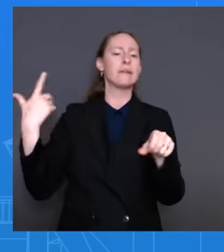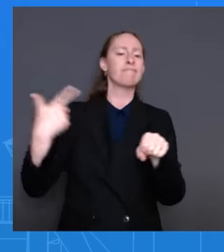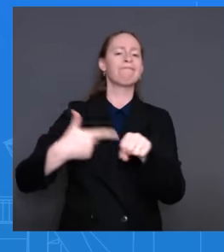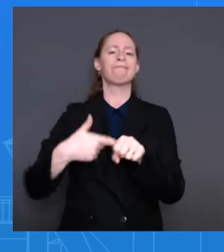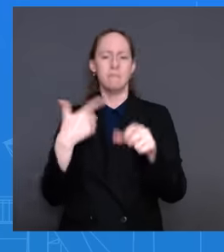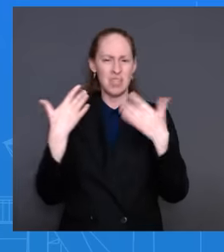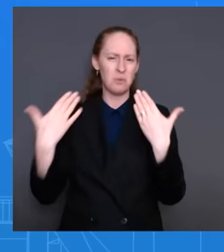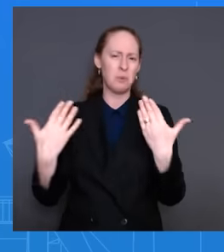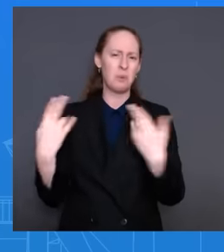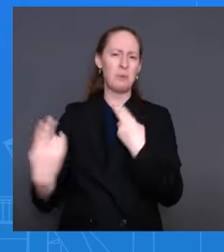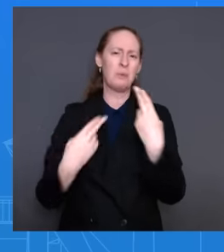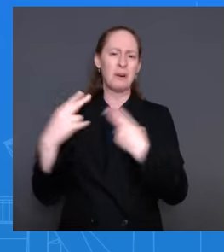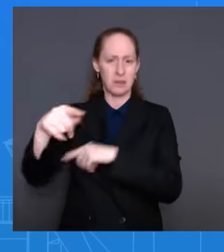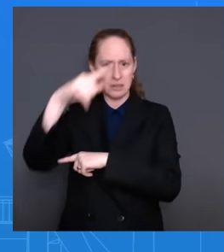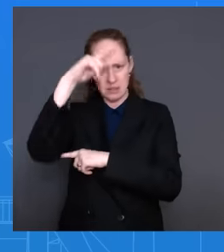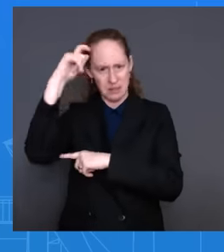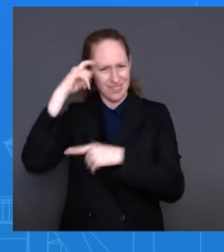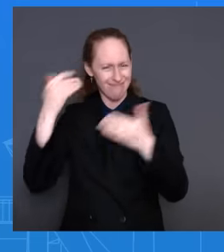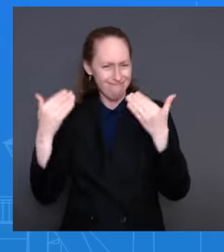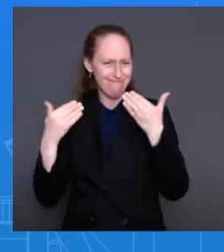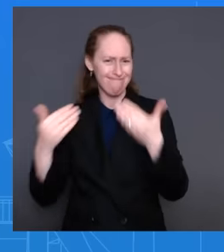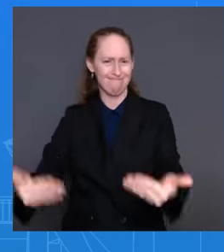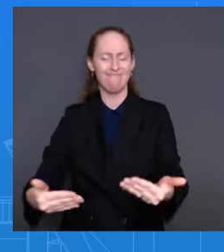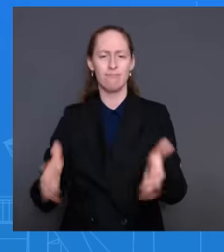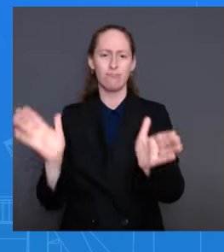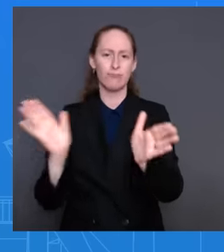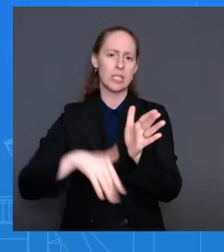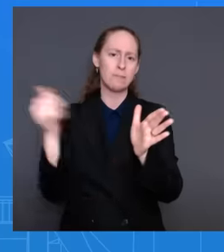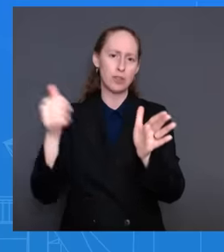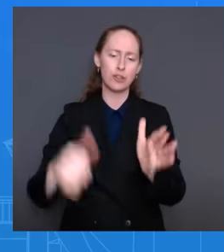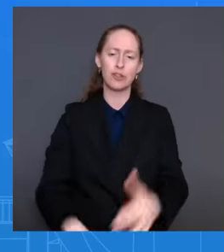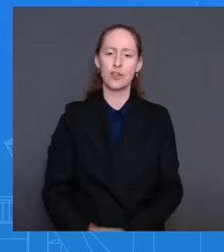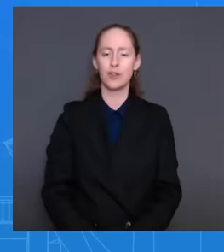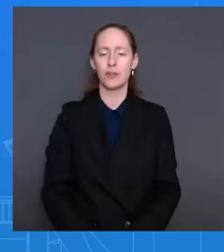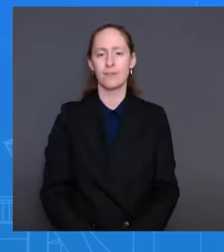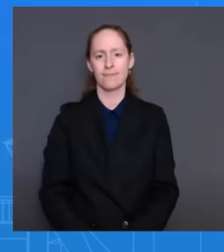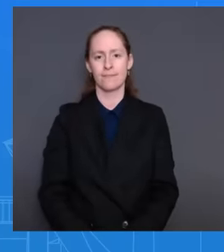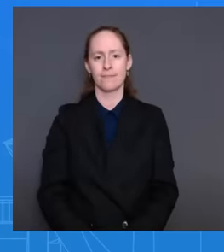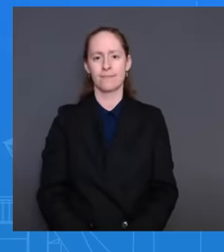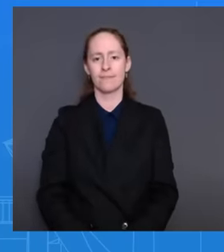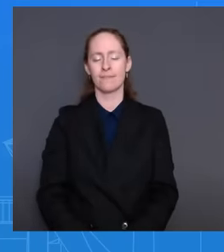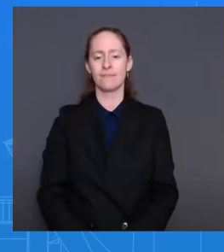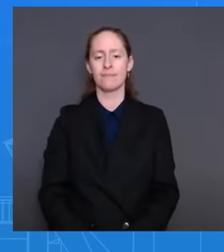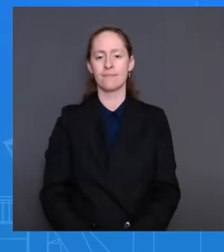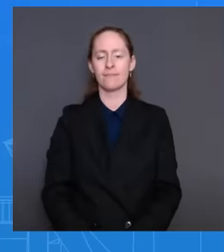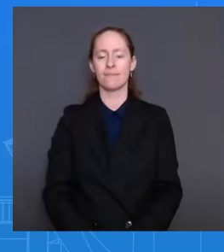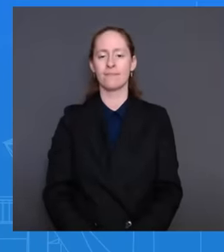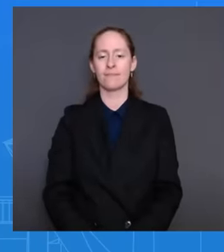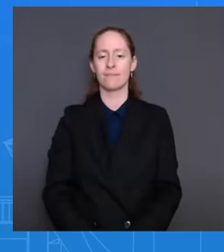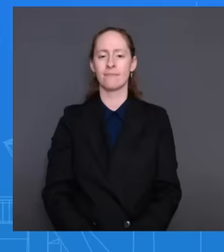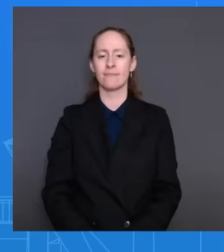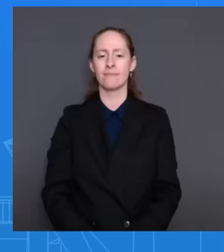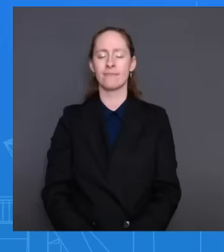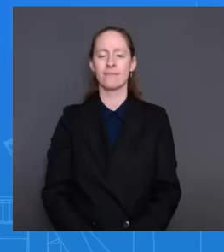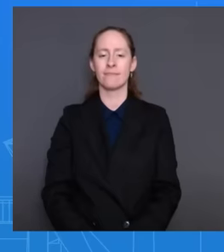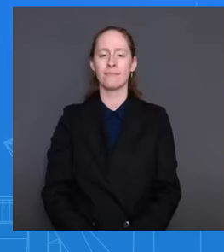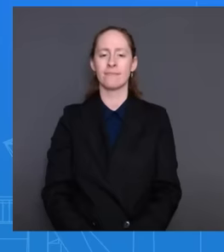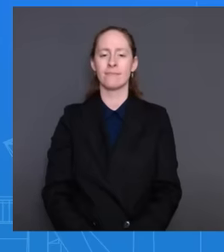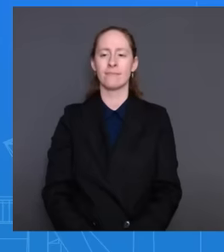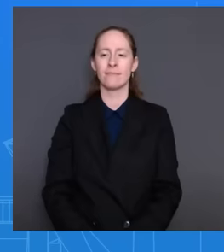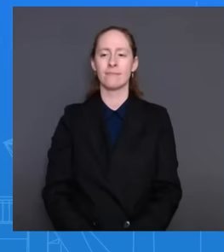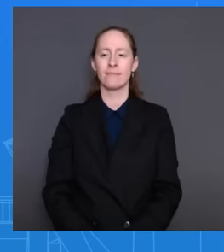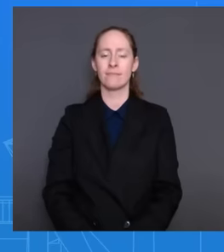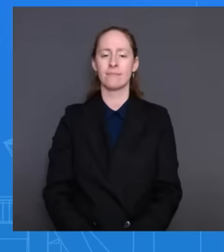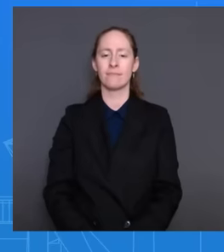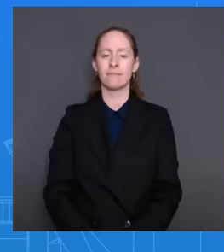he announced administration actions to save hundreds of thousands of families hundreds of dollars per month by fixing the Affordable Care Act's